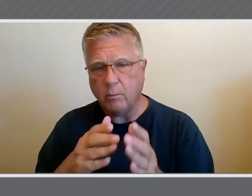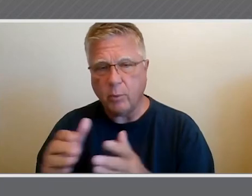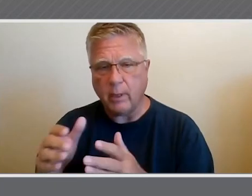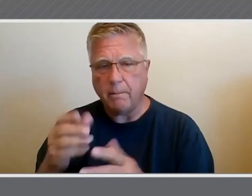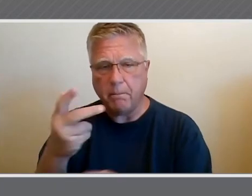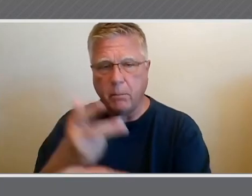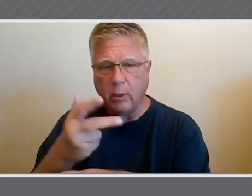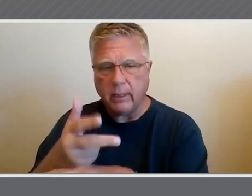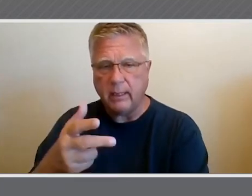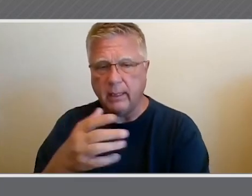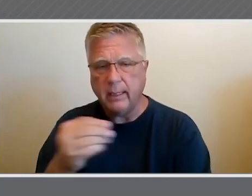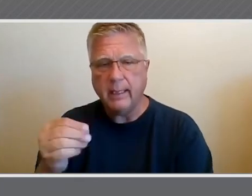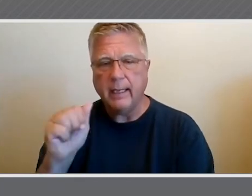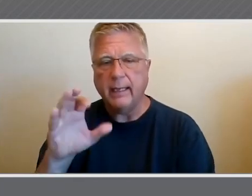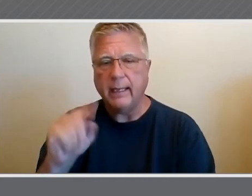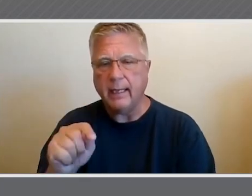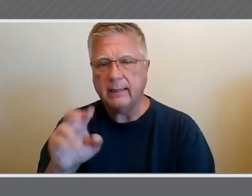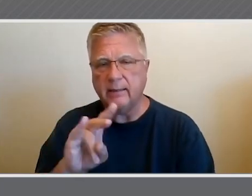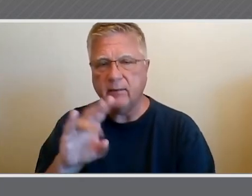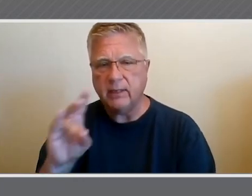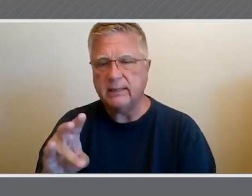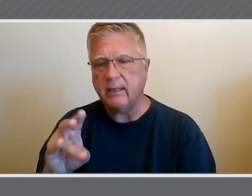the regional asset district tax relief.